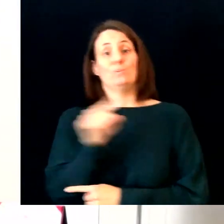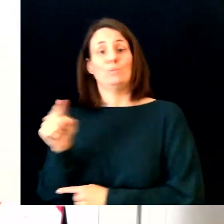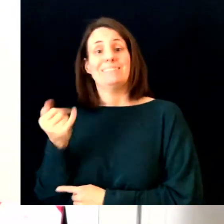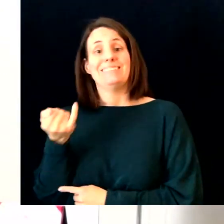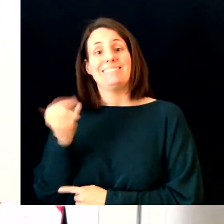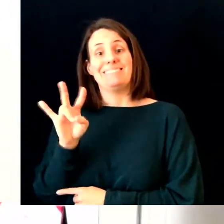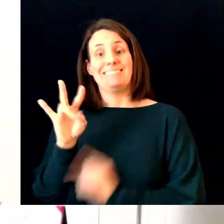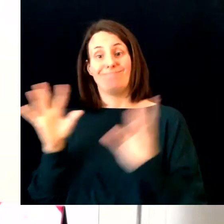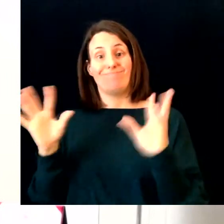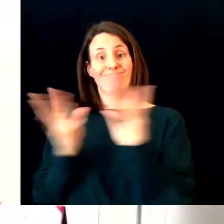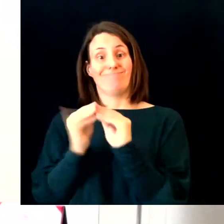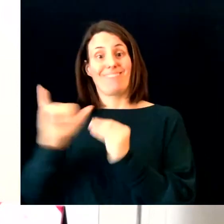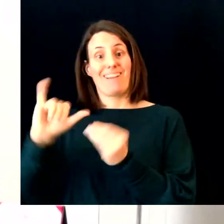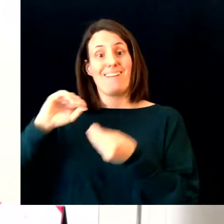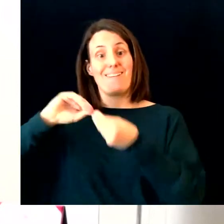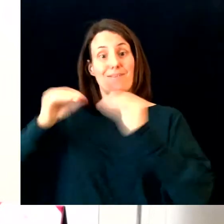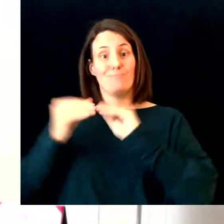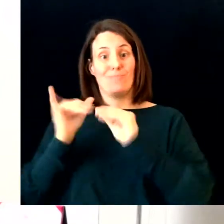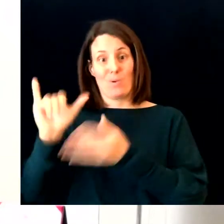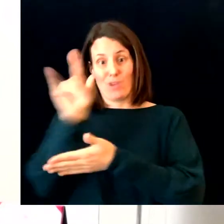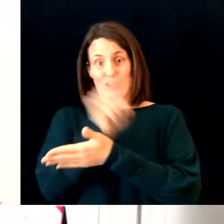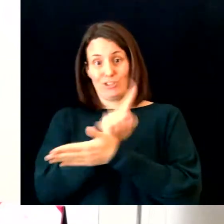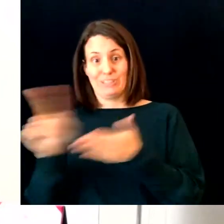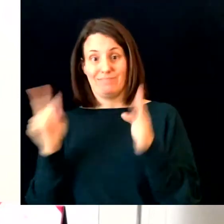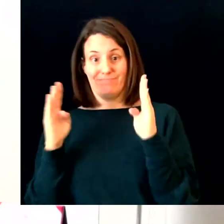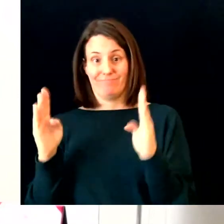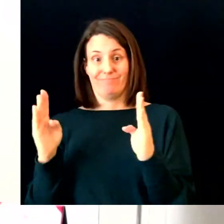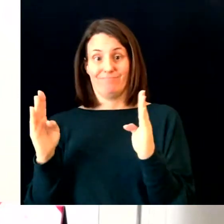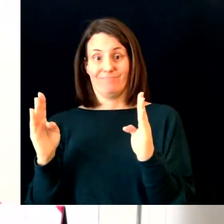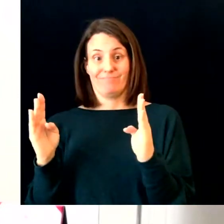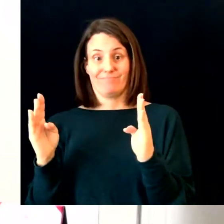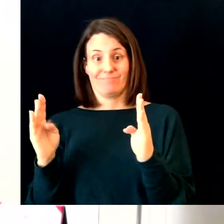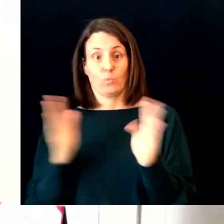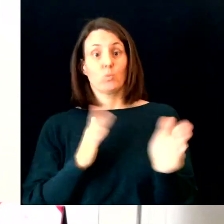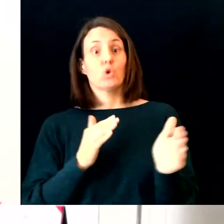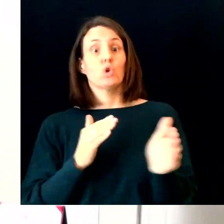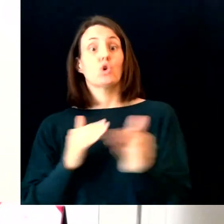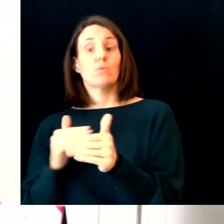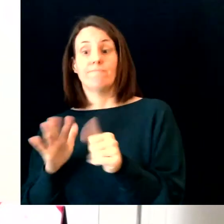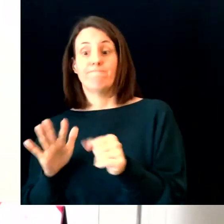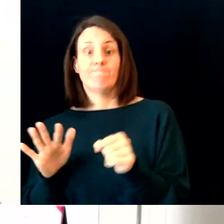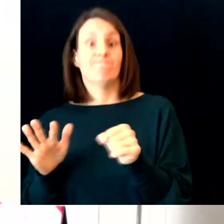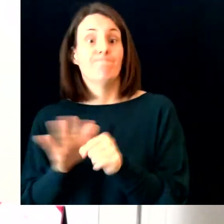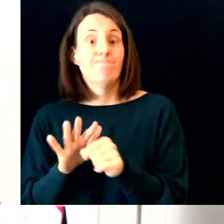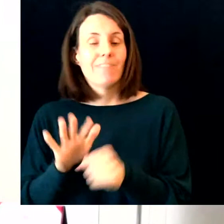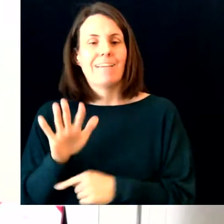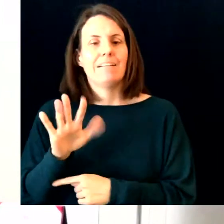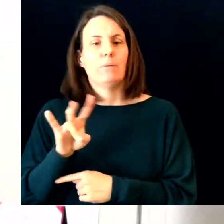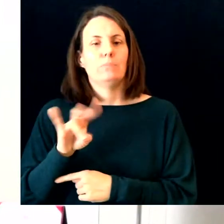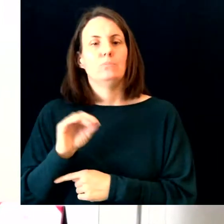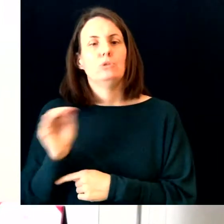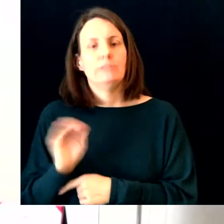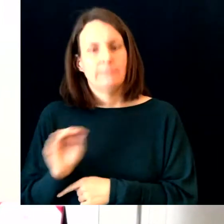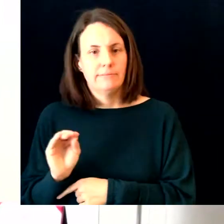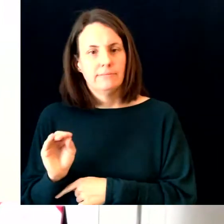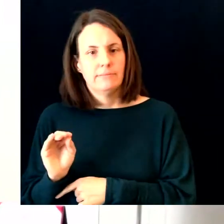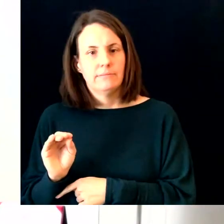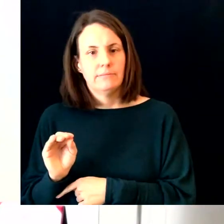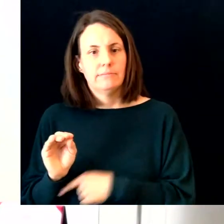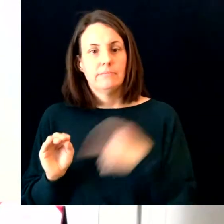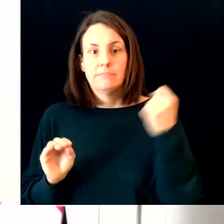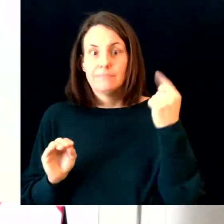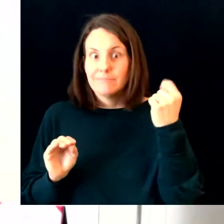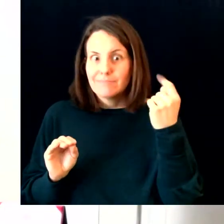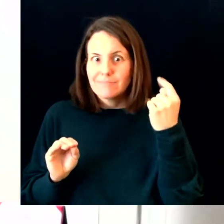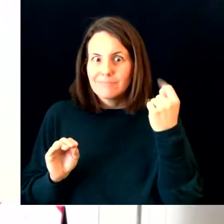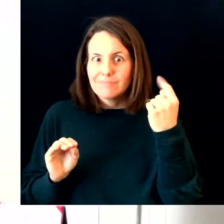rooms occupied and about 54% of their ICU rooms occupied. And looking at their data, it's been decreasing just a little bit